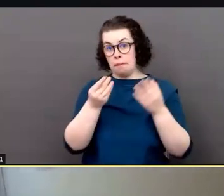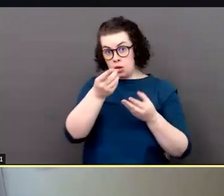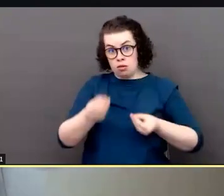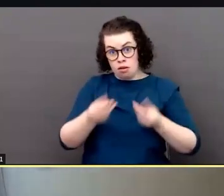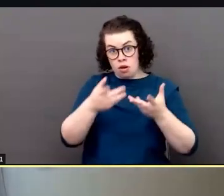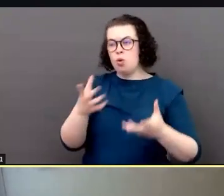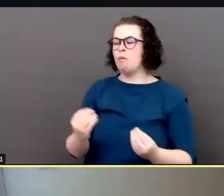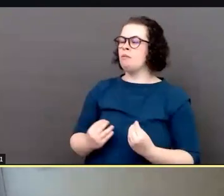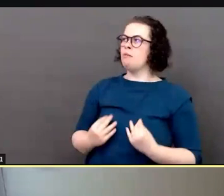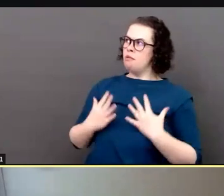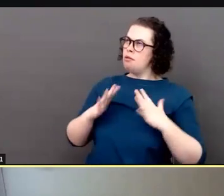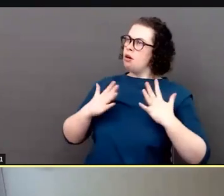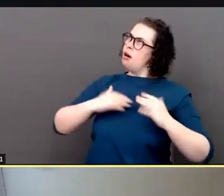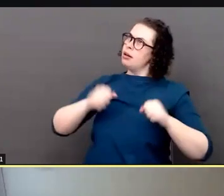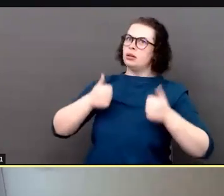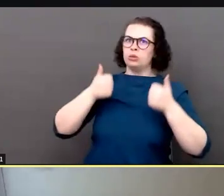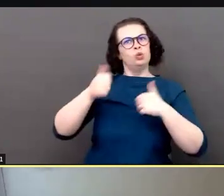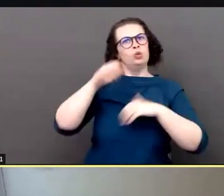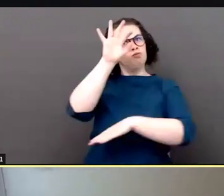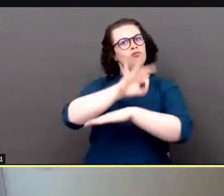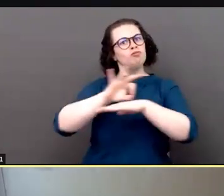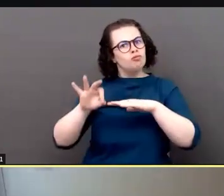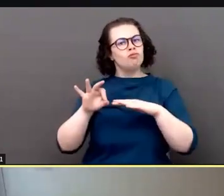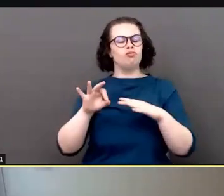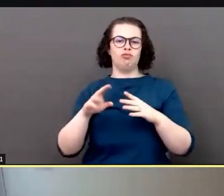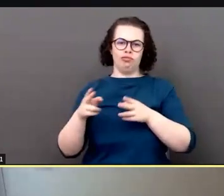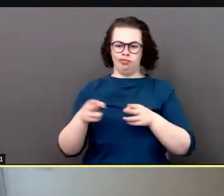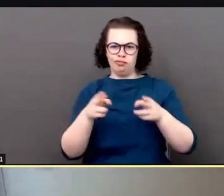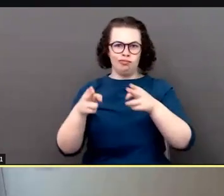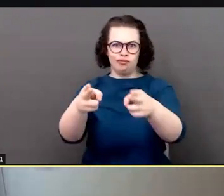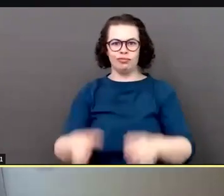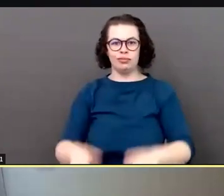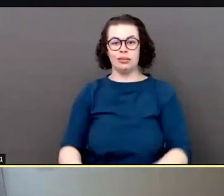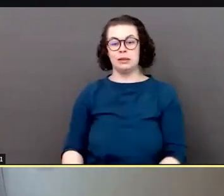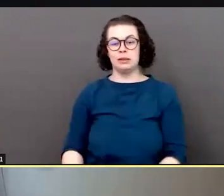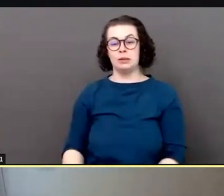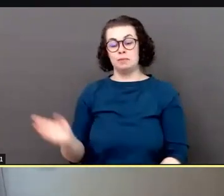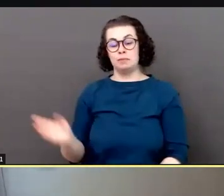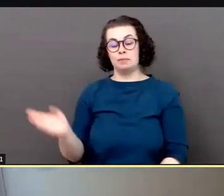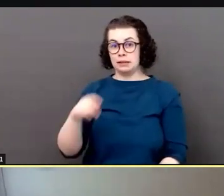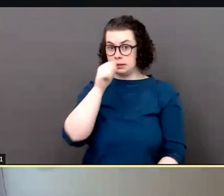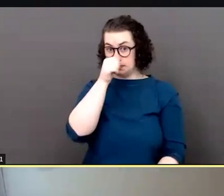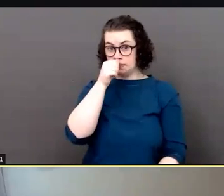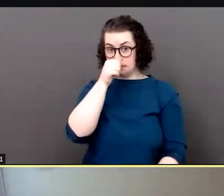practice. So this is an example figure from there. Next slide, please.